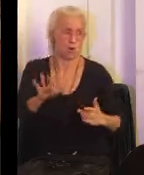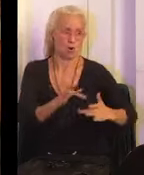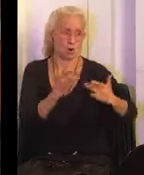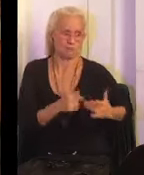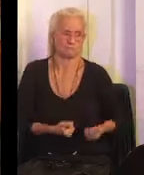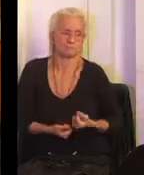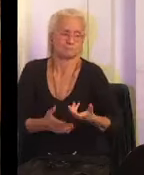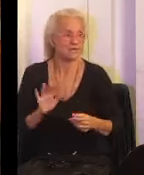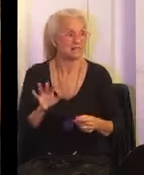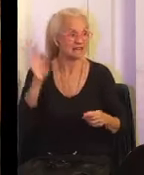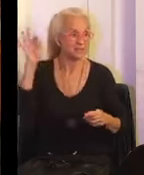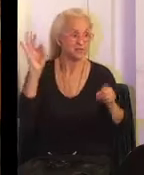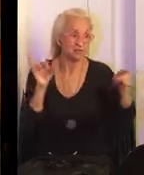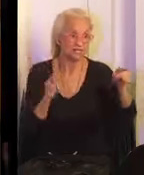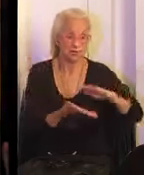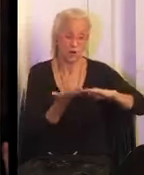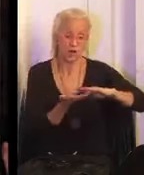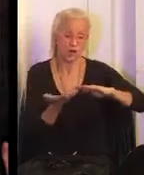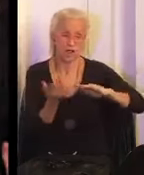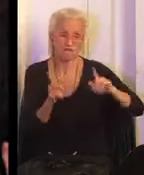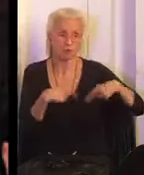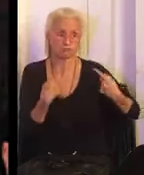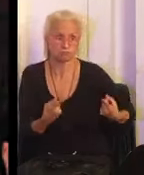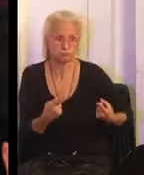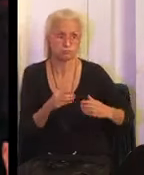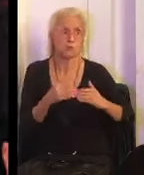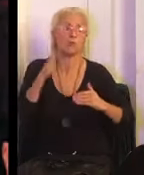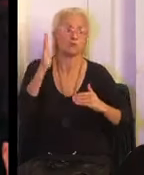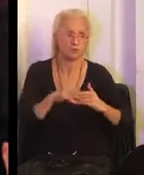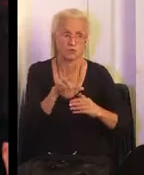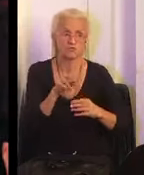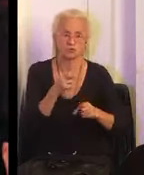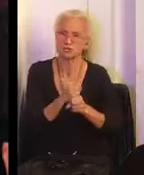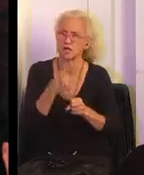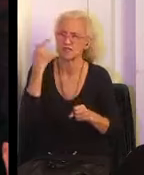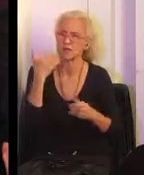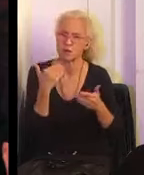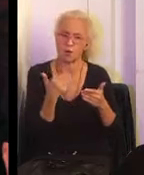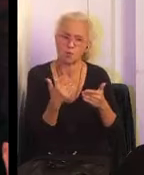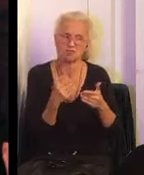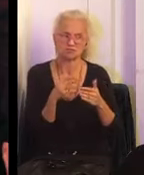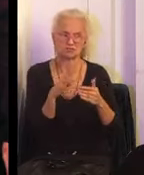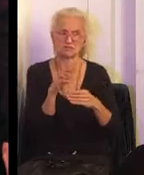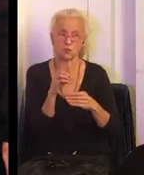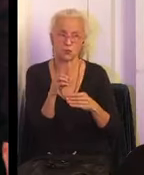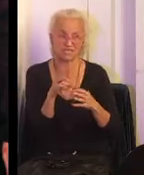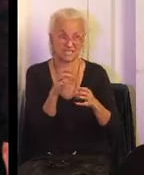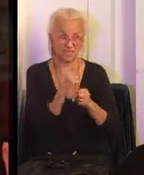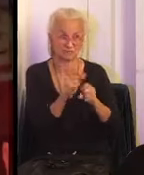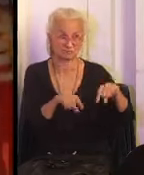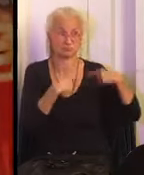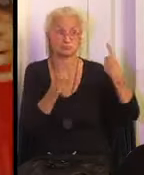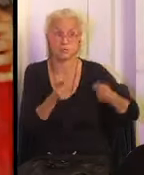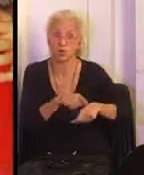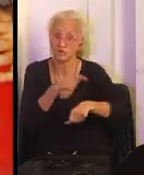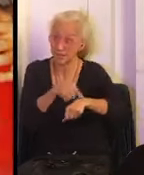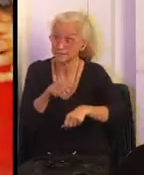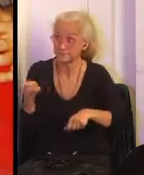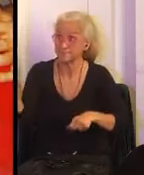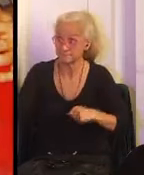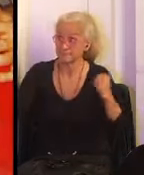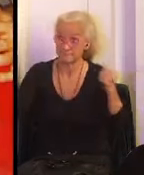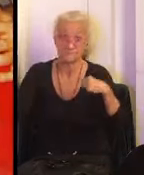It's a ministry that he ran for over 30 years. I'm thinking closely to 40. It's a long time.